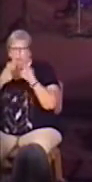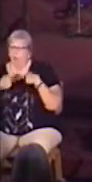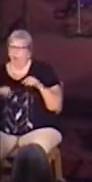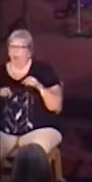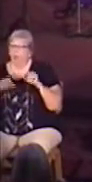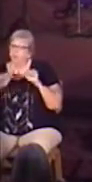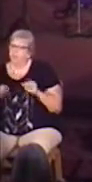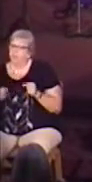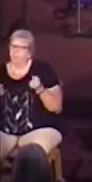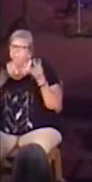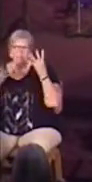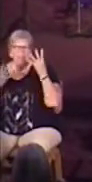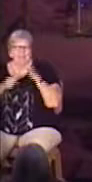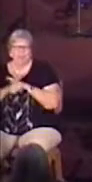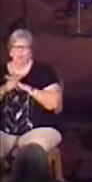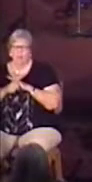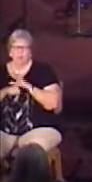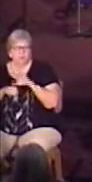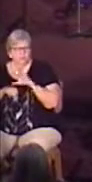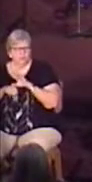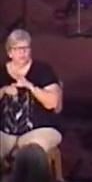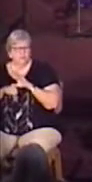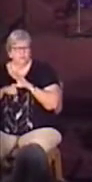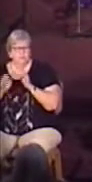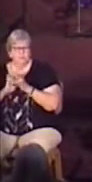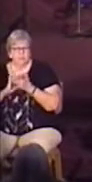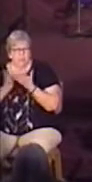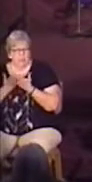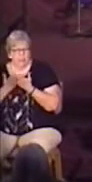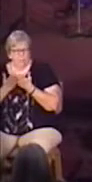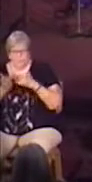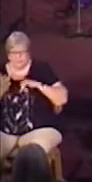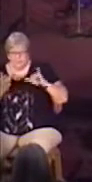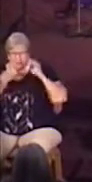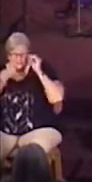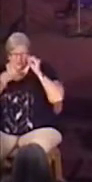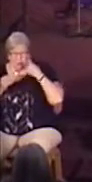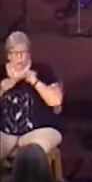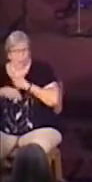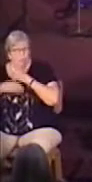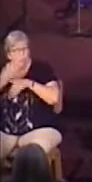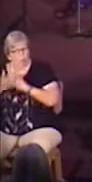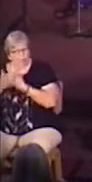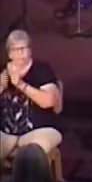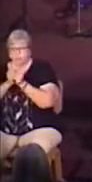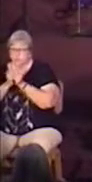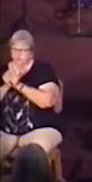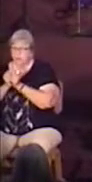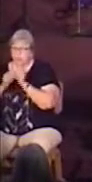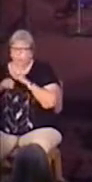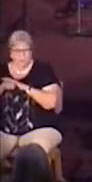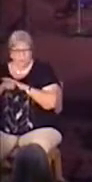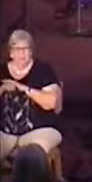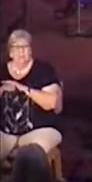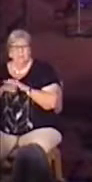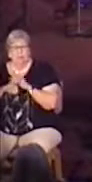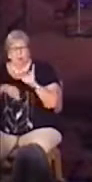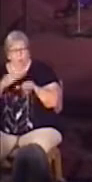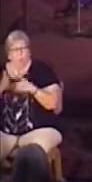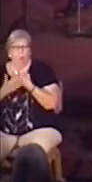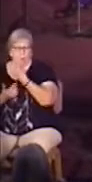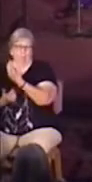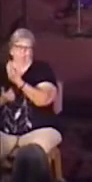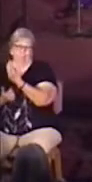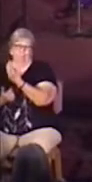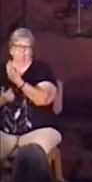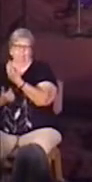could be many local churches, the Bible still teaches that we're all together, man. We're on the same side. And